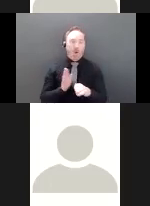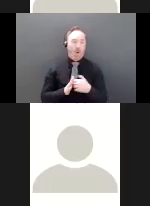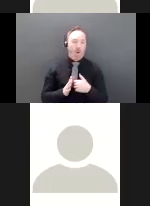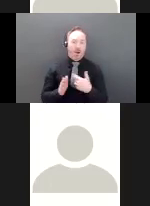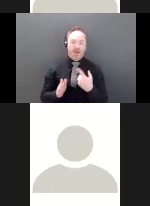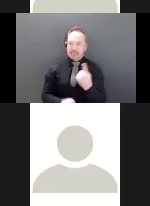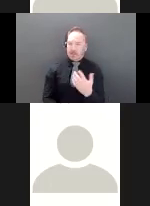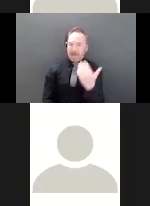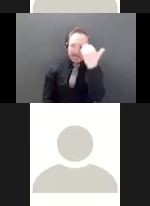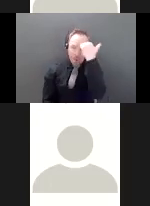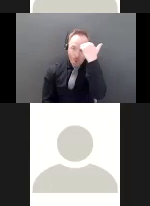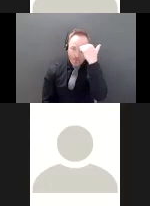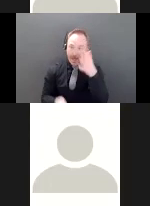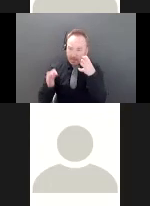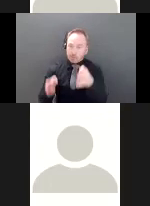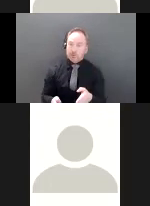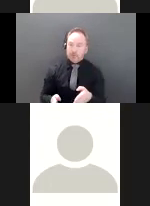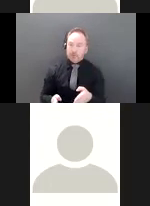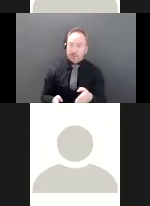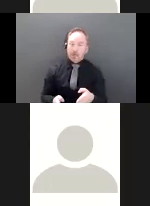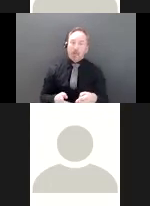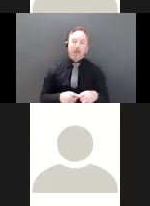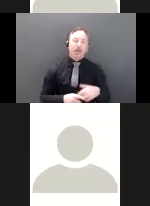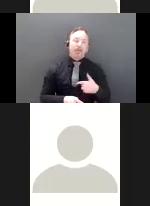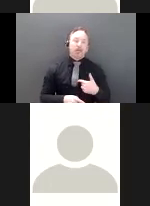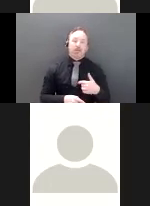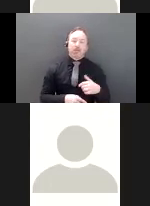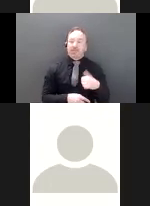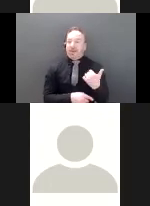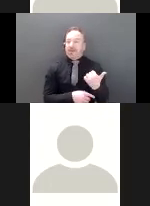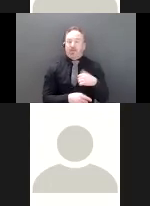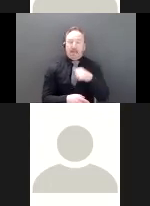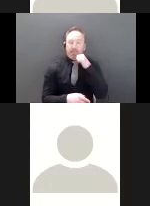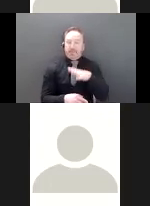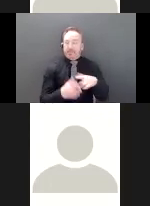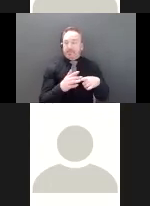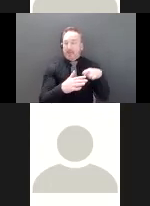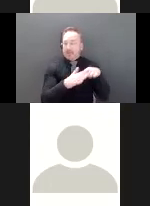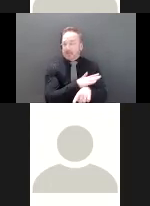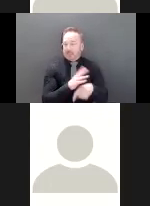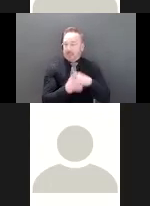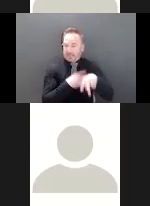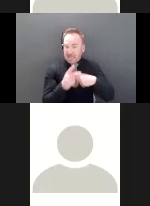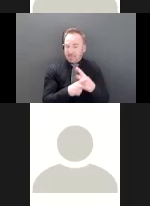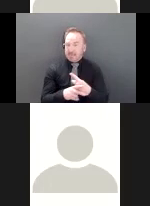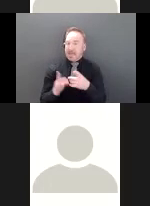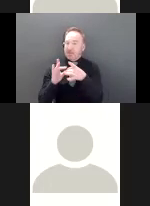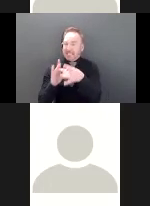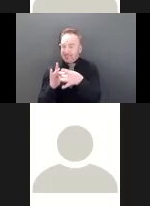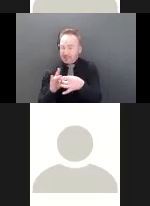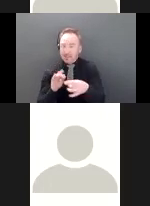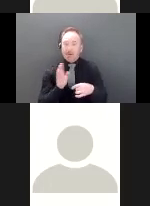That category also includes other femicide types where the relationship between the victim and the perpetrator has been